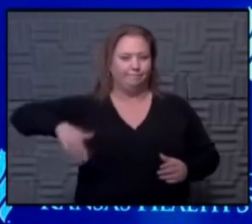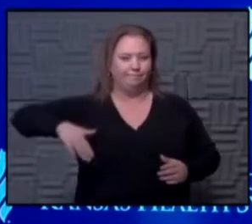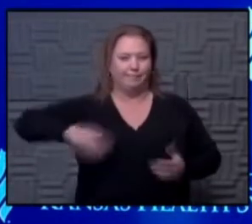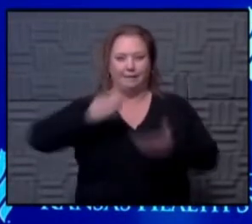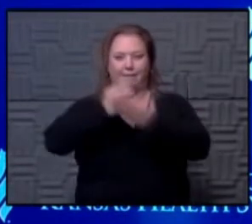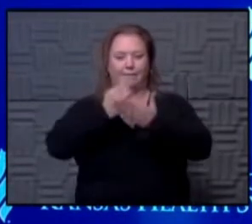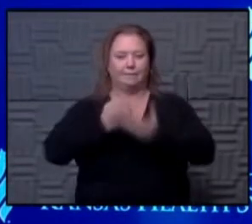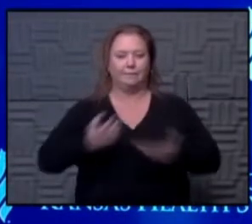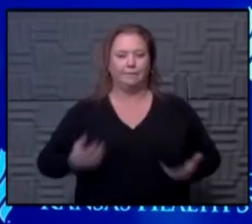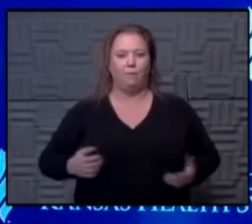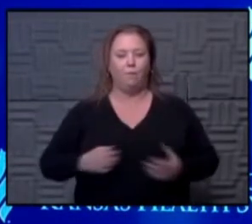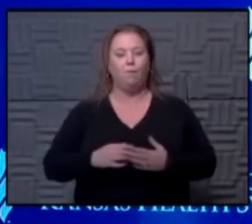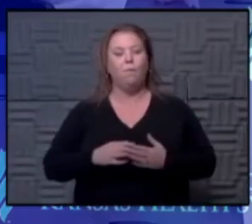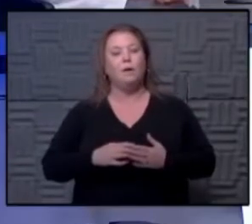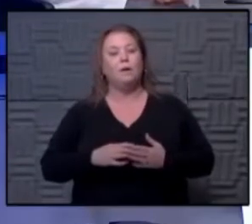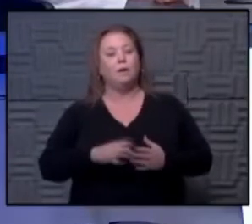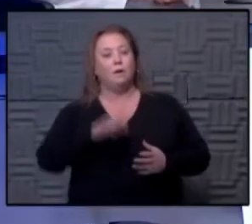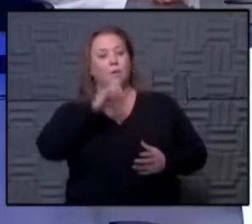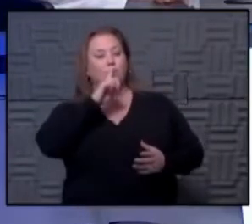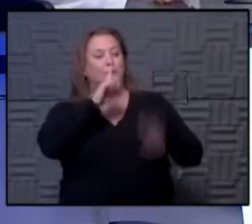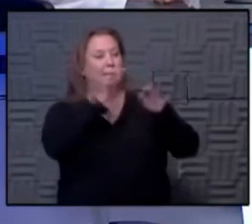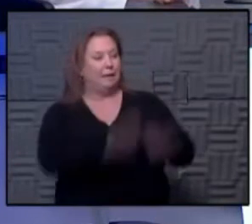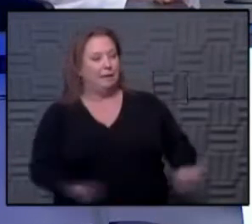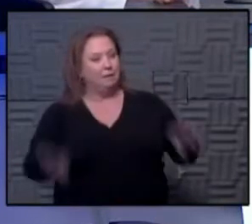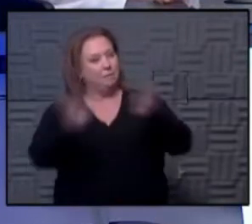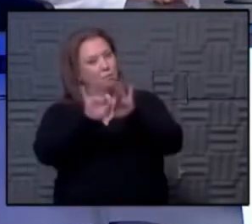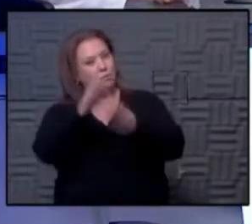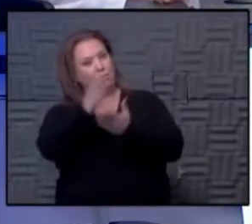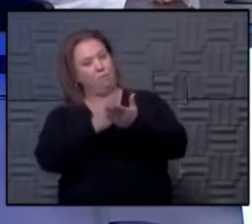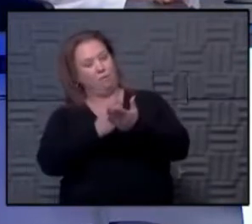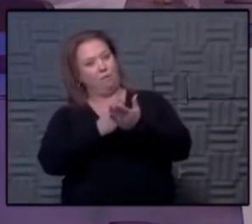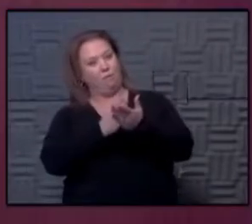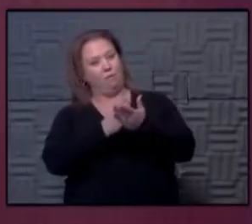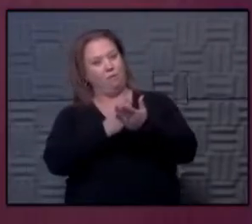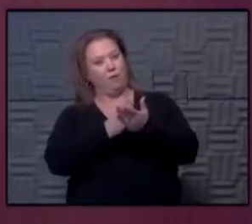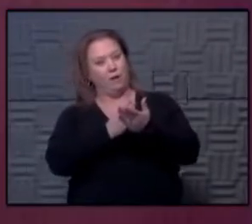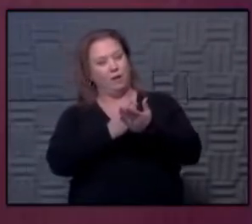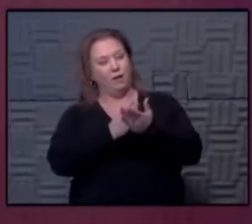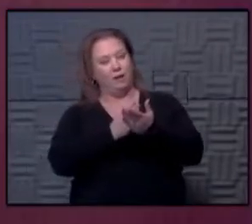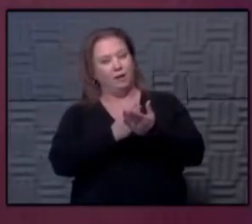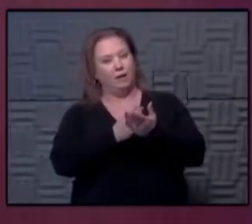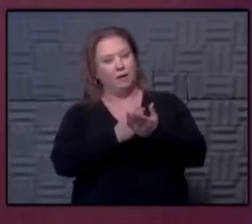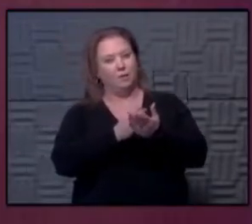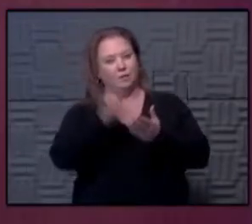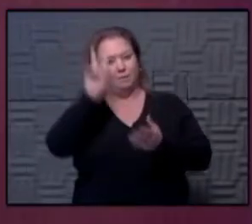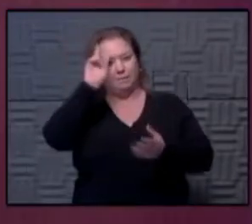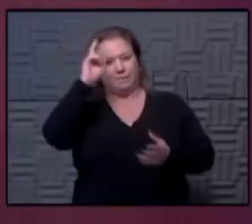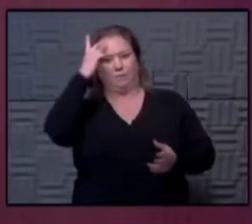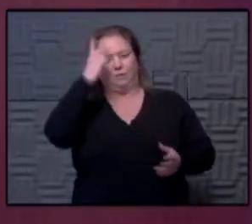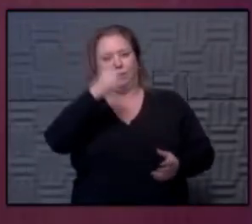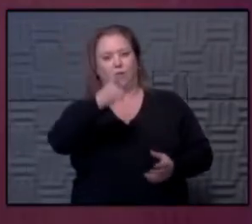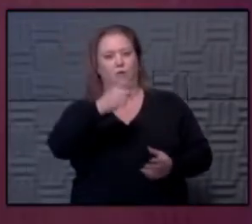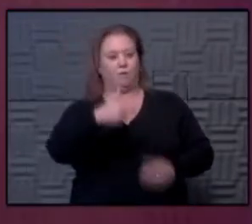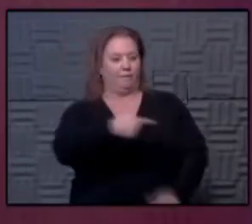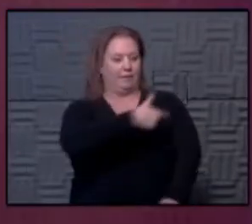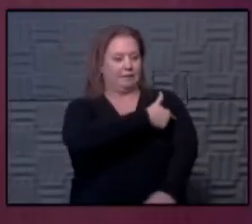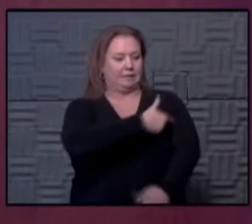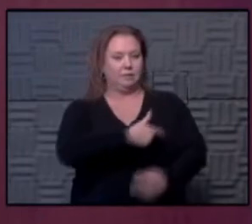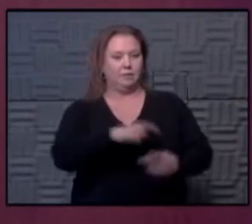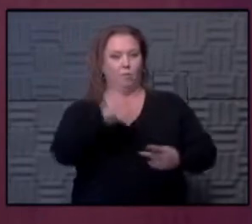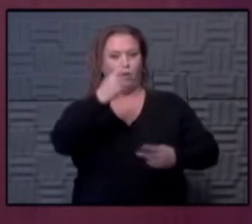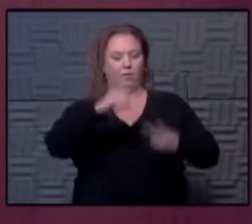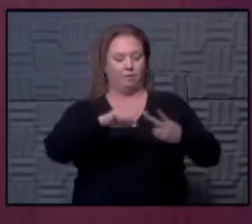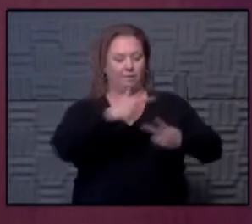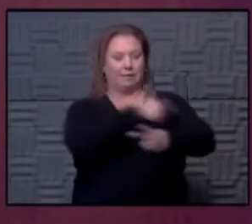evidence to prove it yet. But the really, really important part of that is, I think there is a misconception out there that you get your two